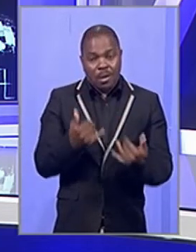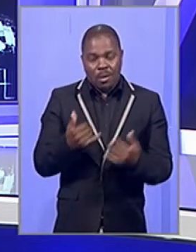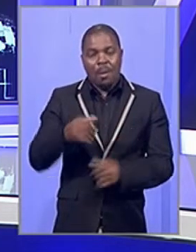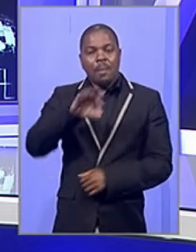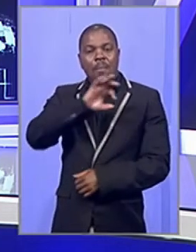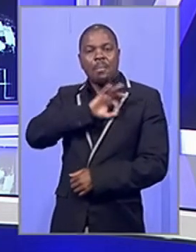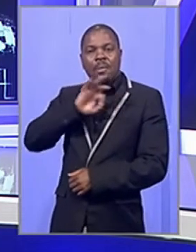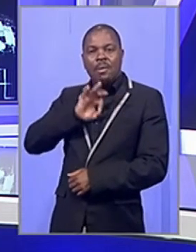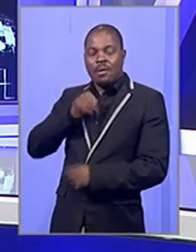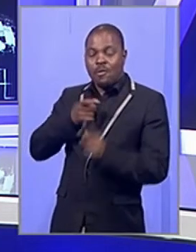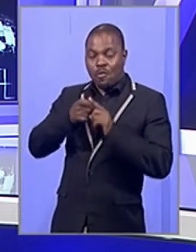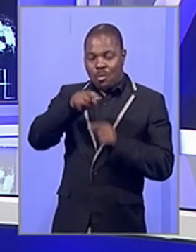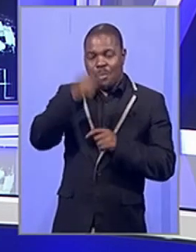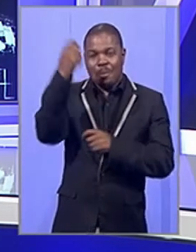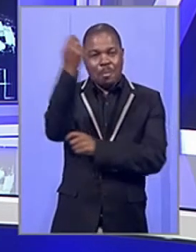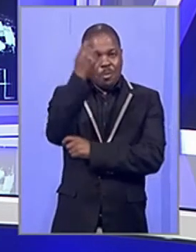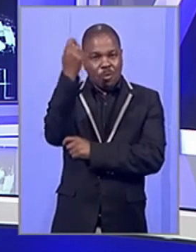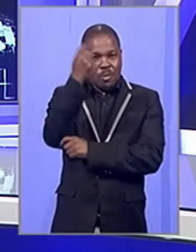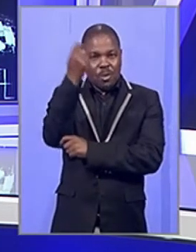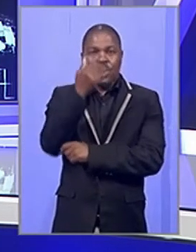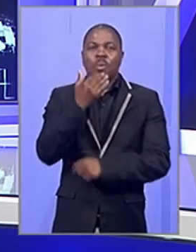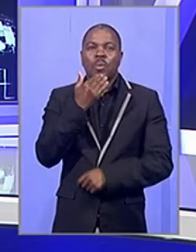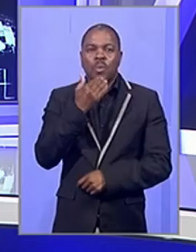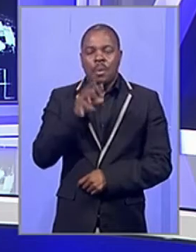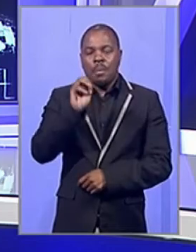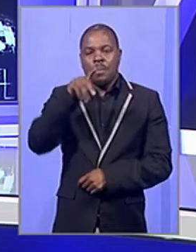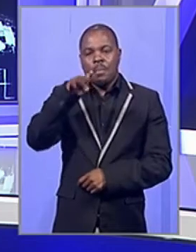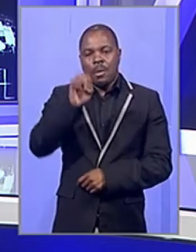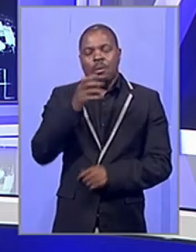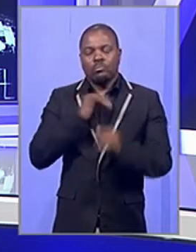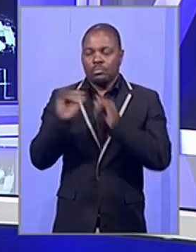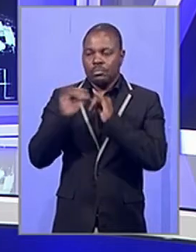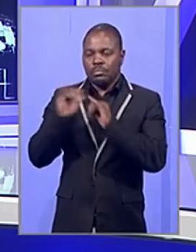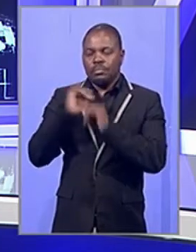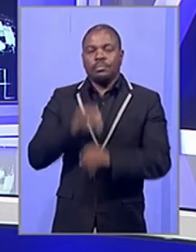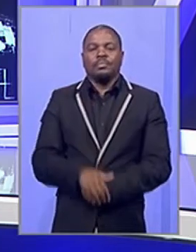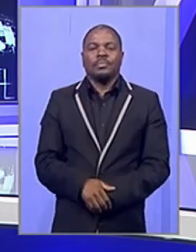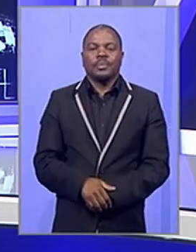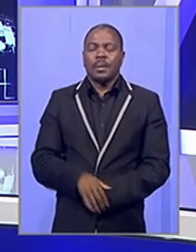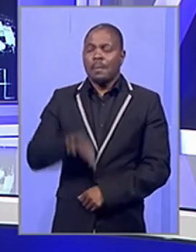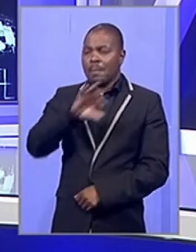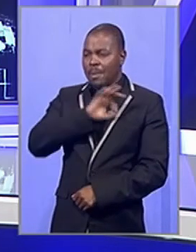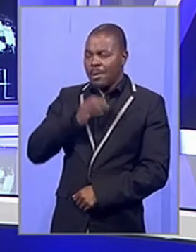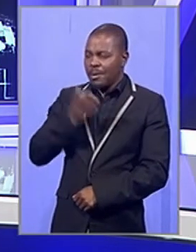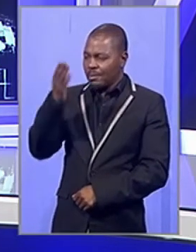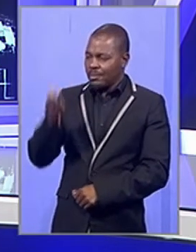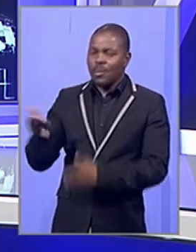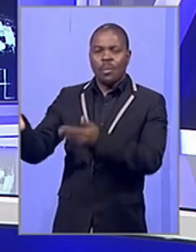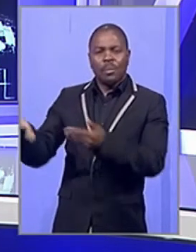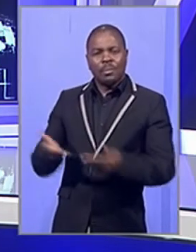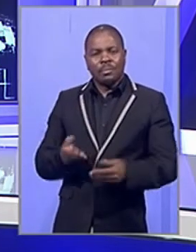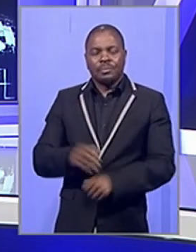Meyara Phetiši wa Masepala wa Polokwane John Mpe. Meyara, re a le amogela.